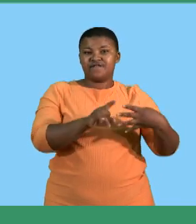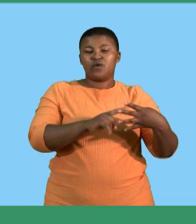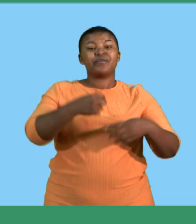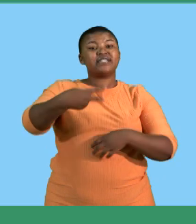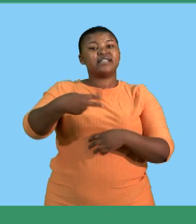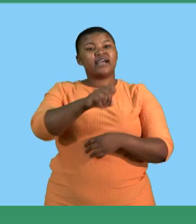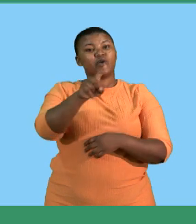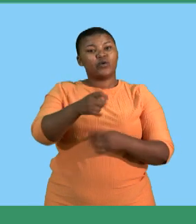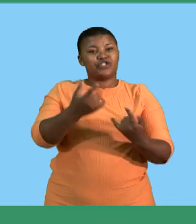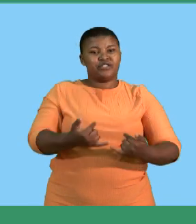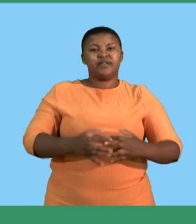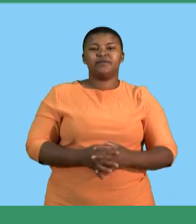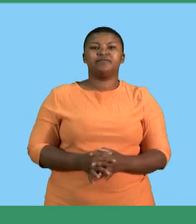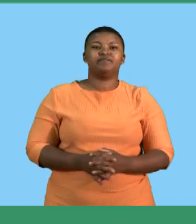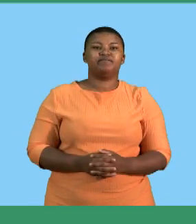second question.